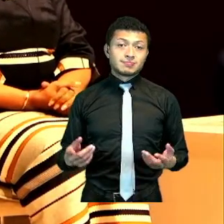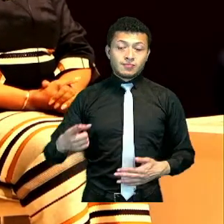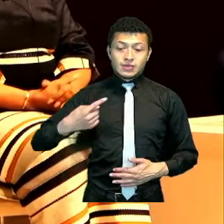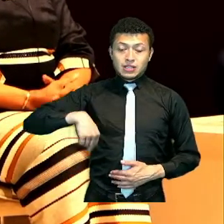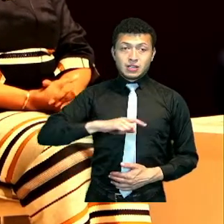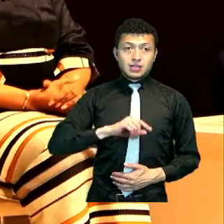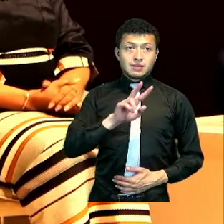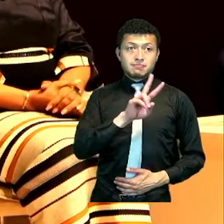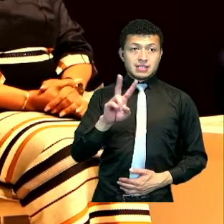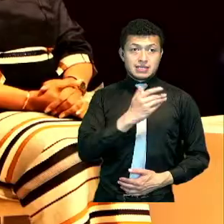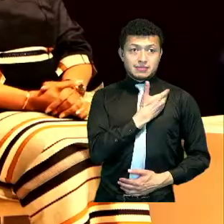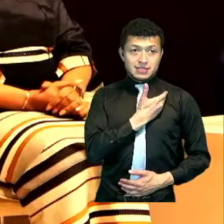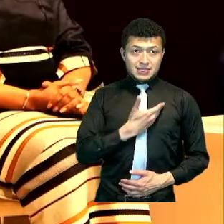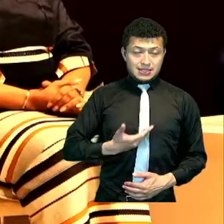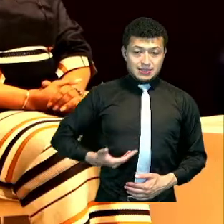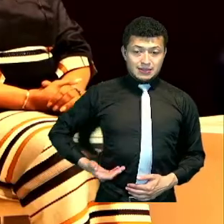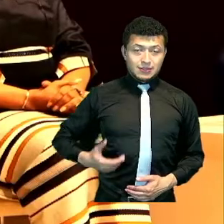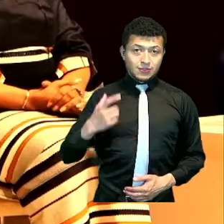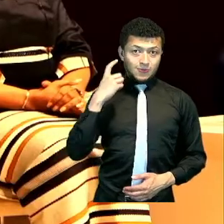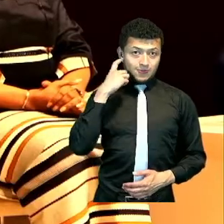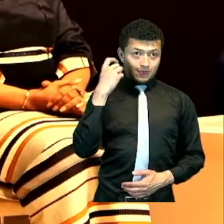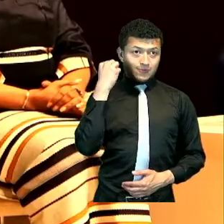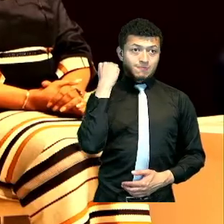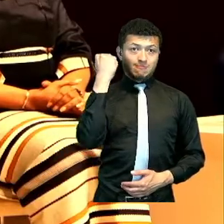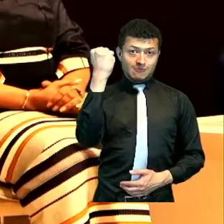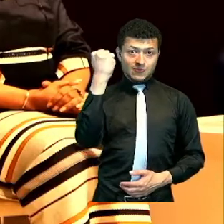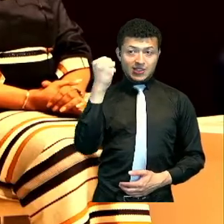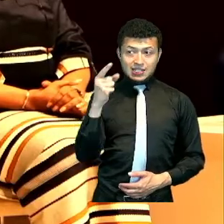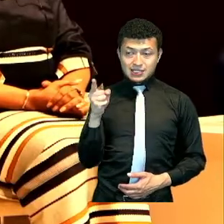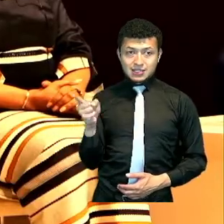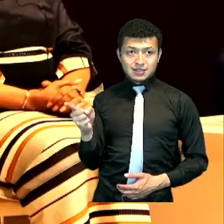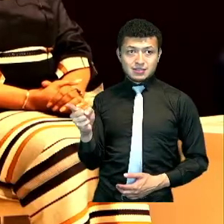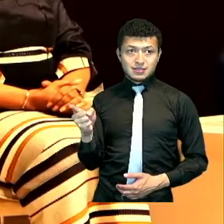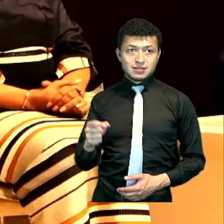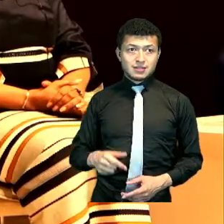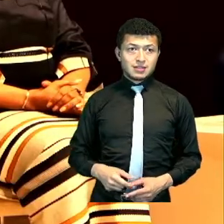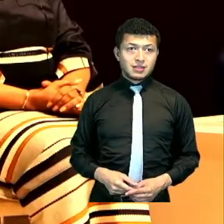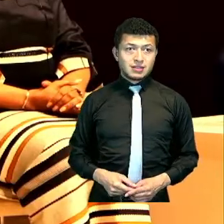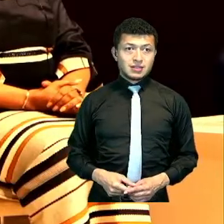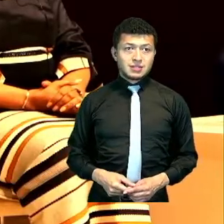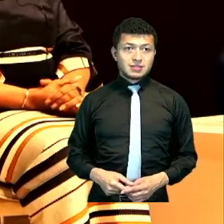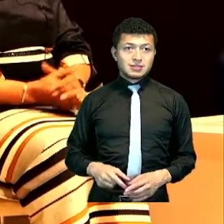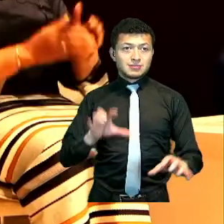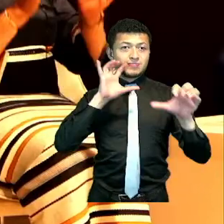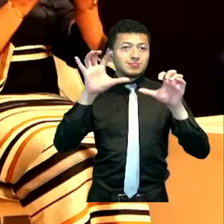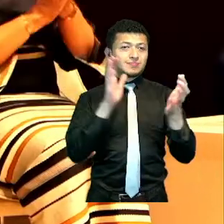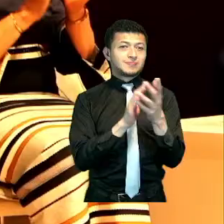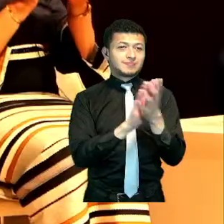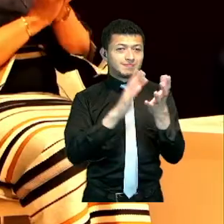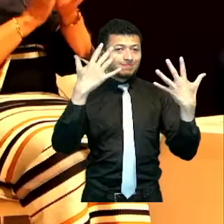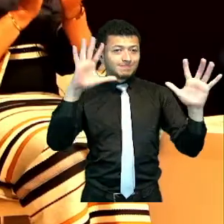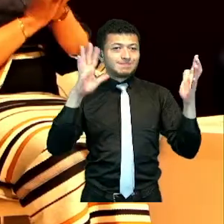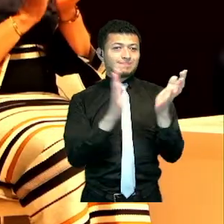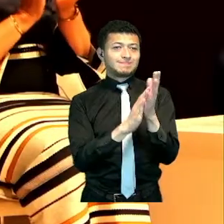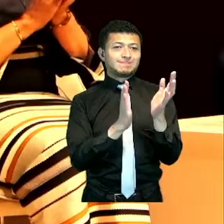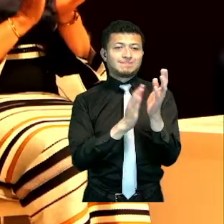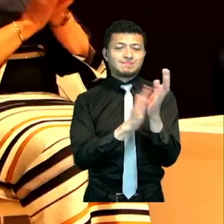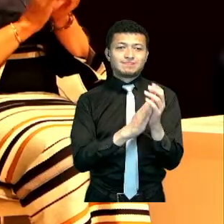And our Vice President, Francia Marquez Mina.